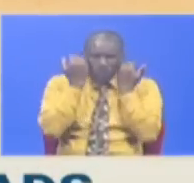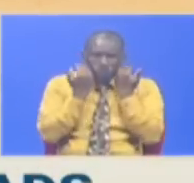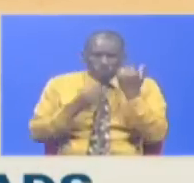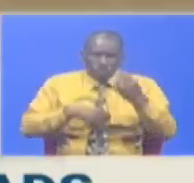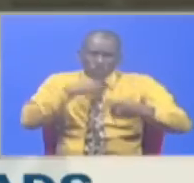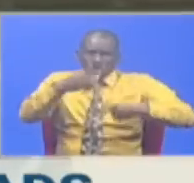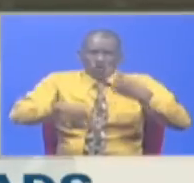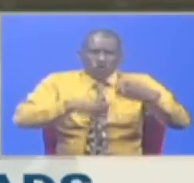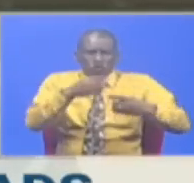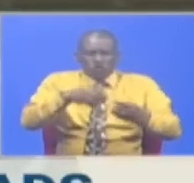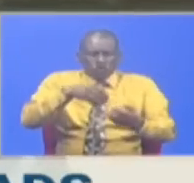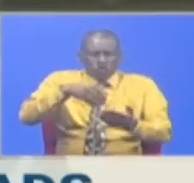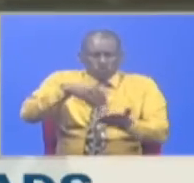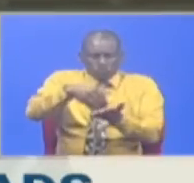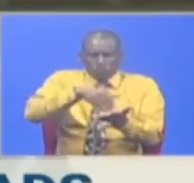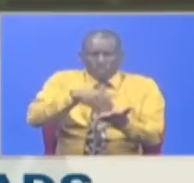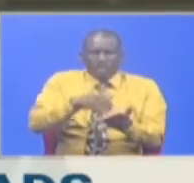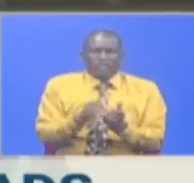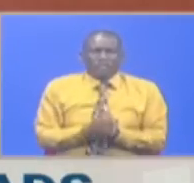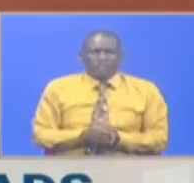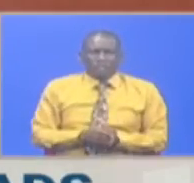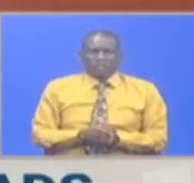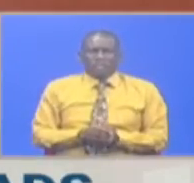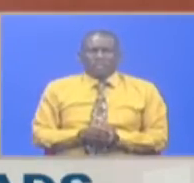to dwindle.